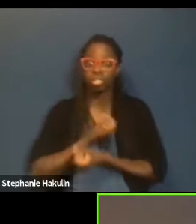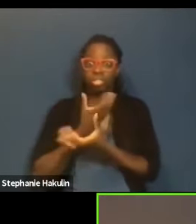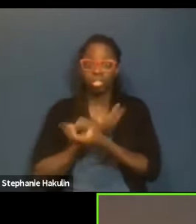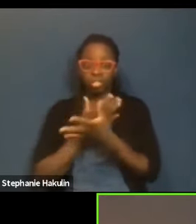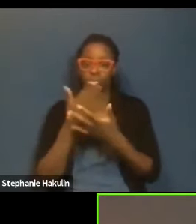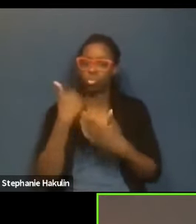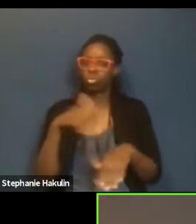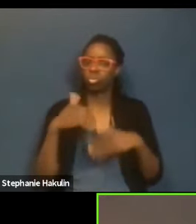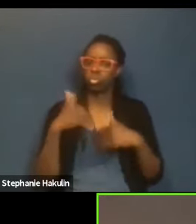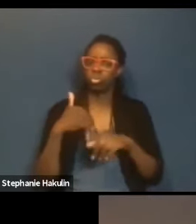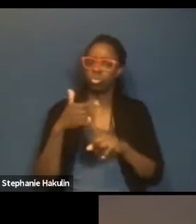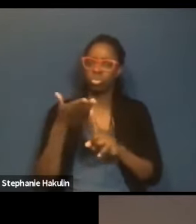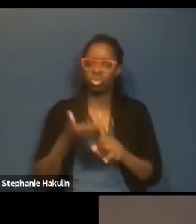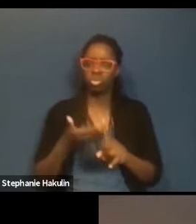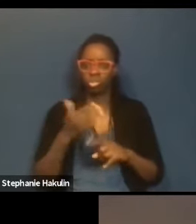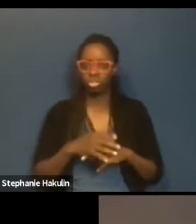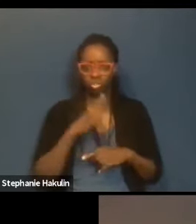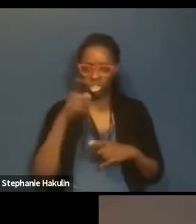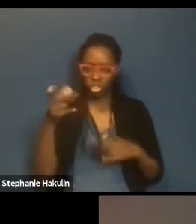Your courage is phenomenal.